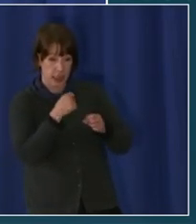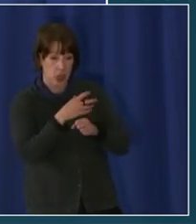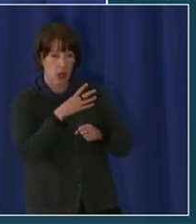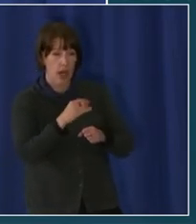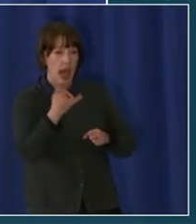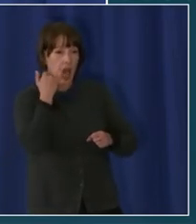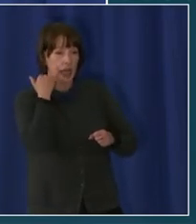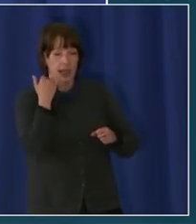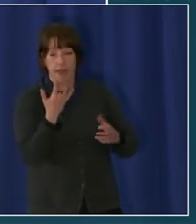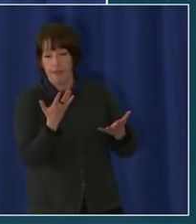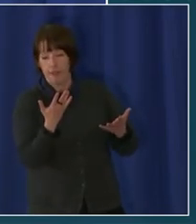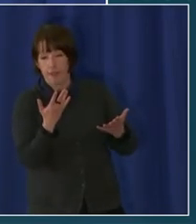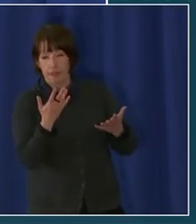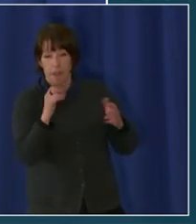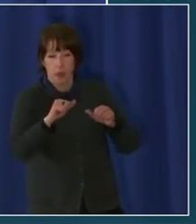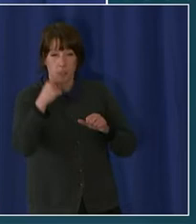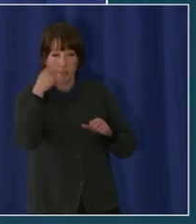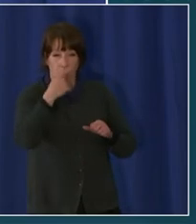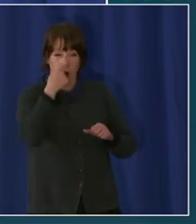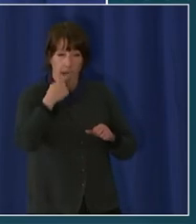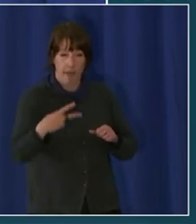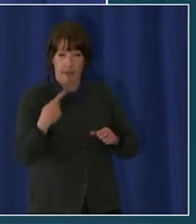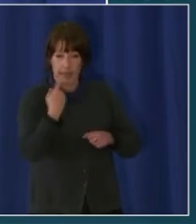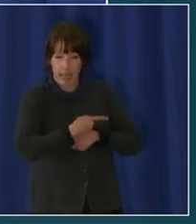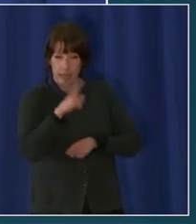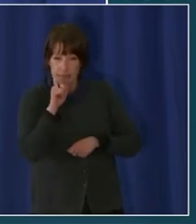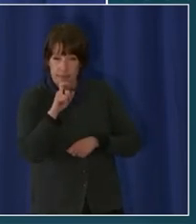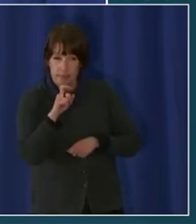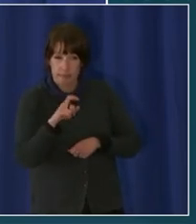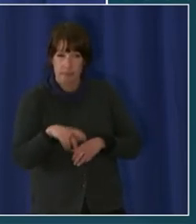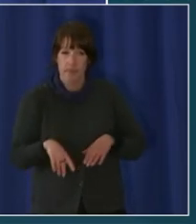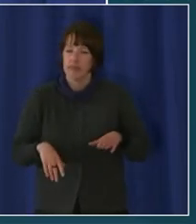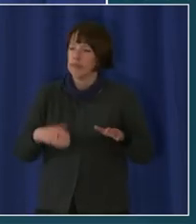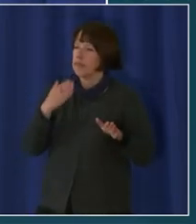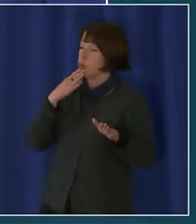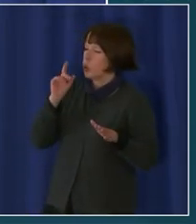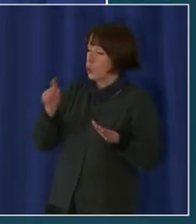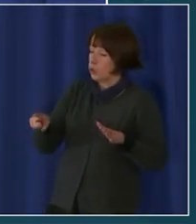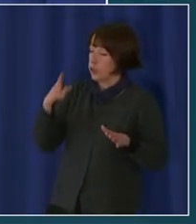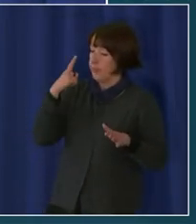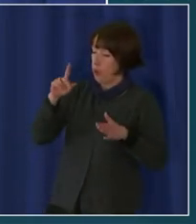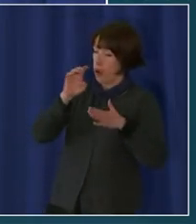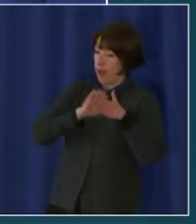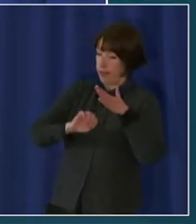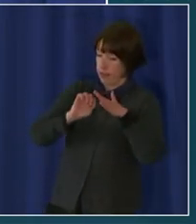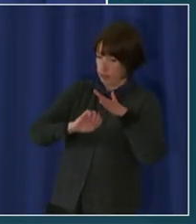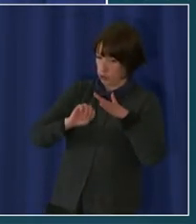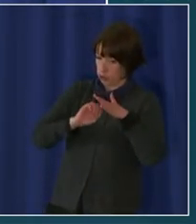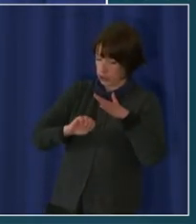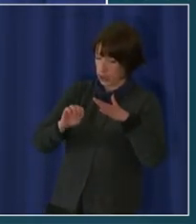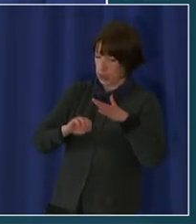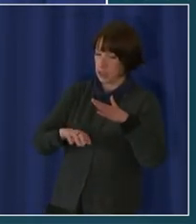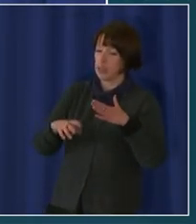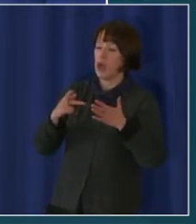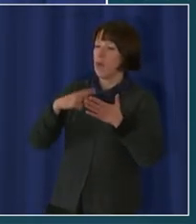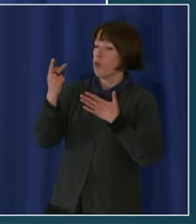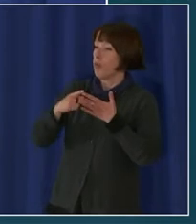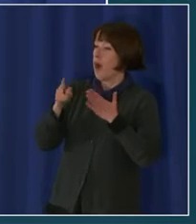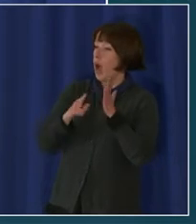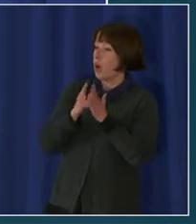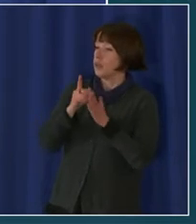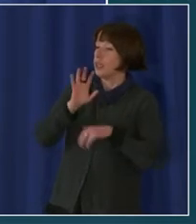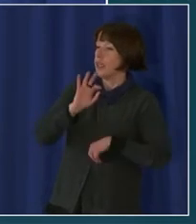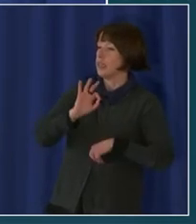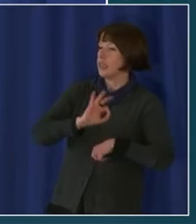there a possibility to opt in for half days? That's a great question. For elementary, the programming hours